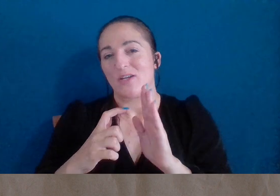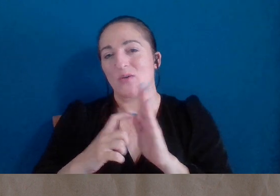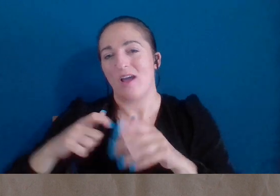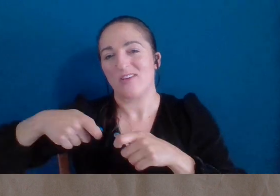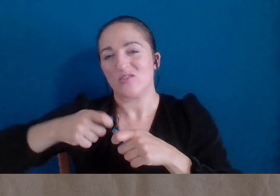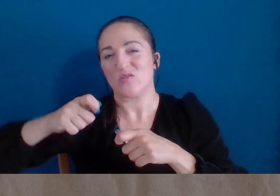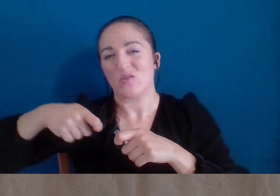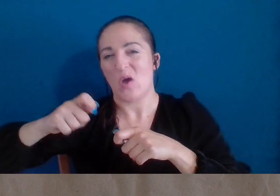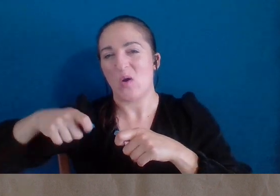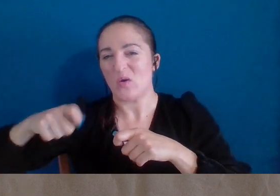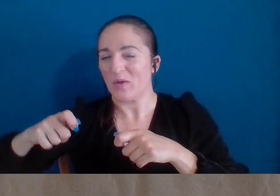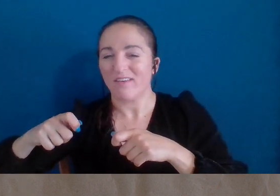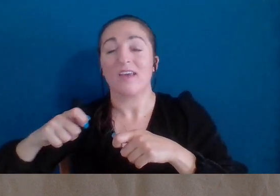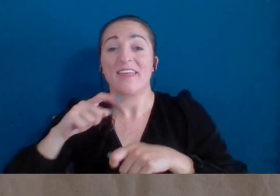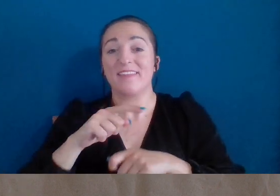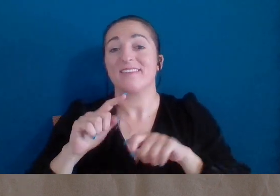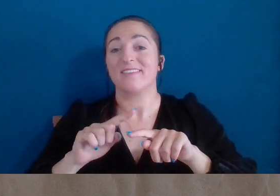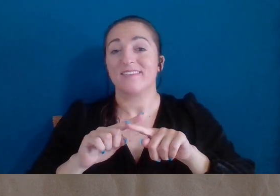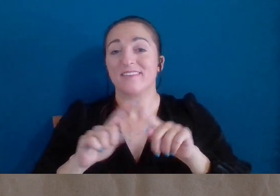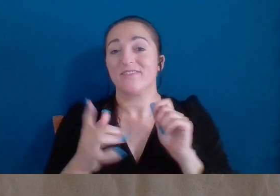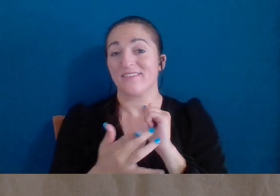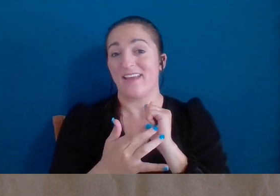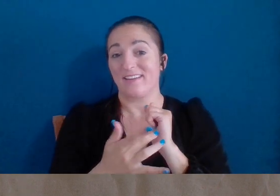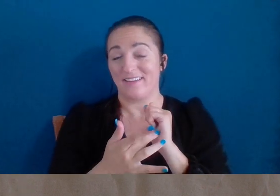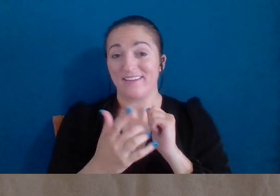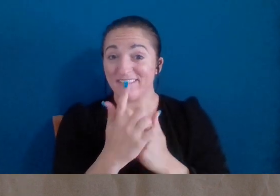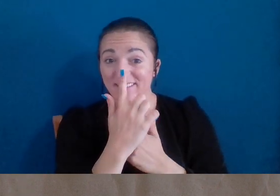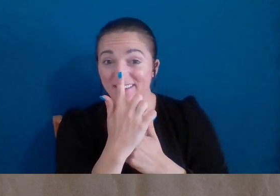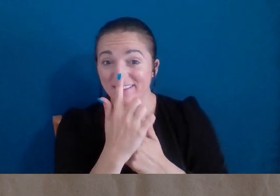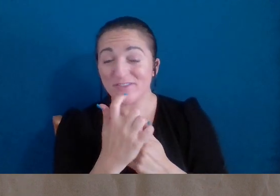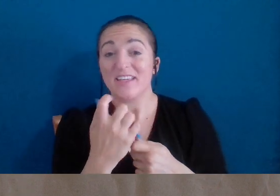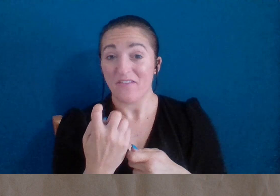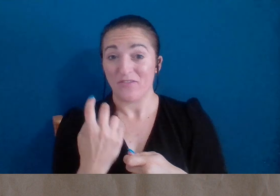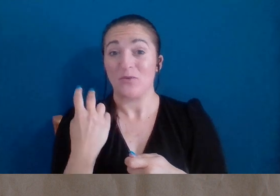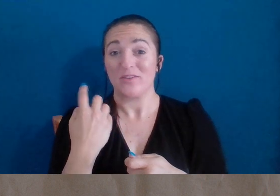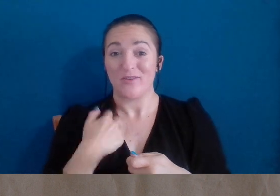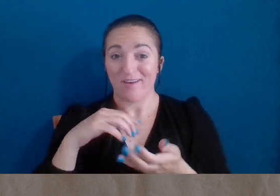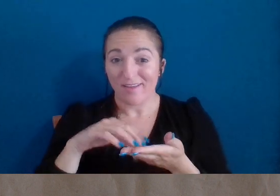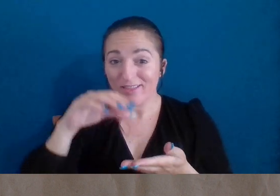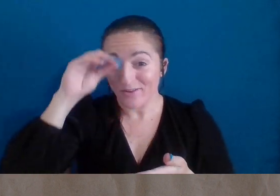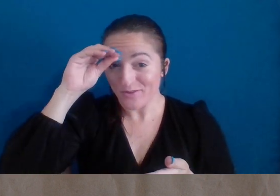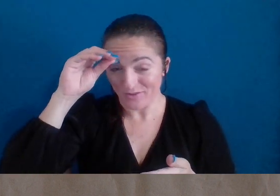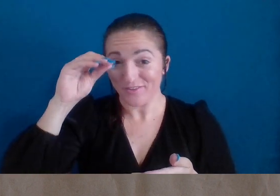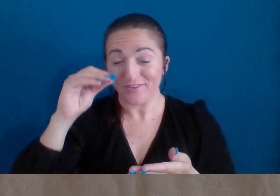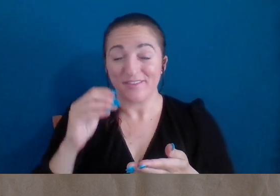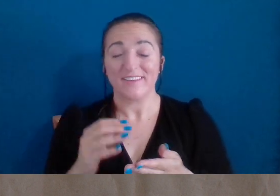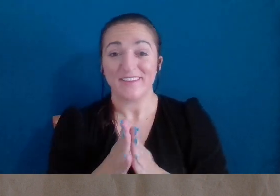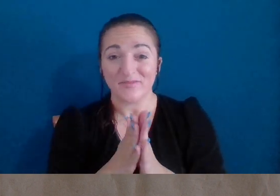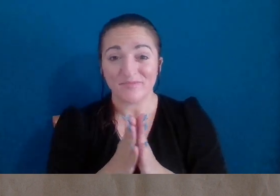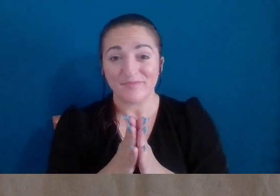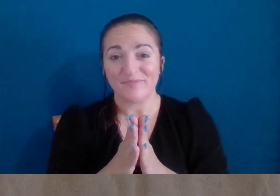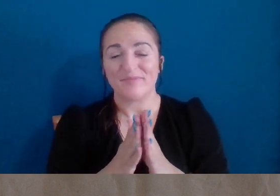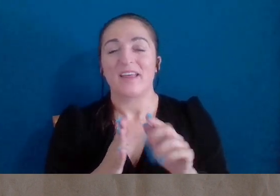a really interesting technique that I learned a few years ago. And so what you do, I found like this